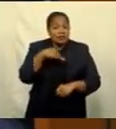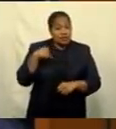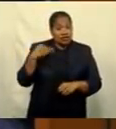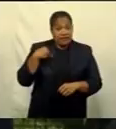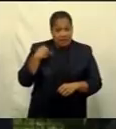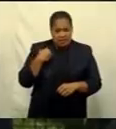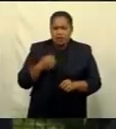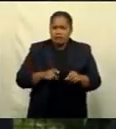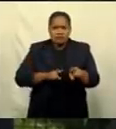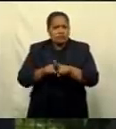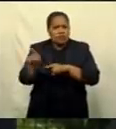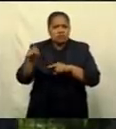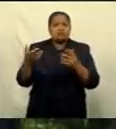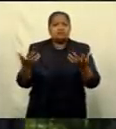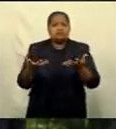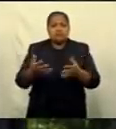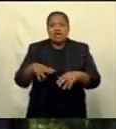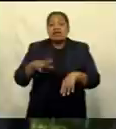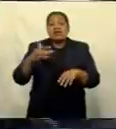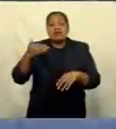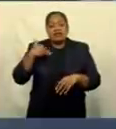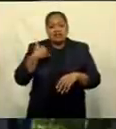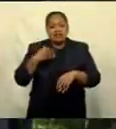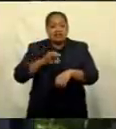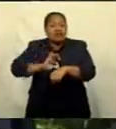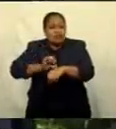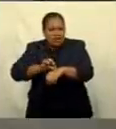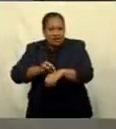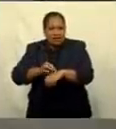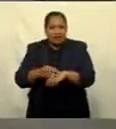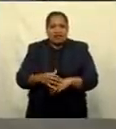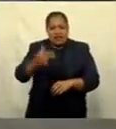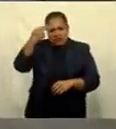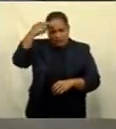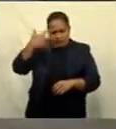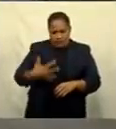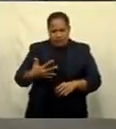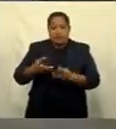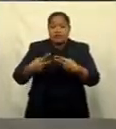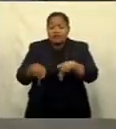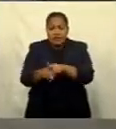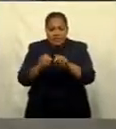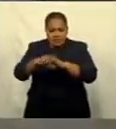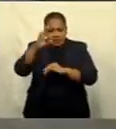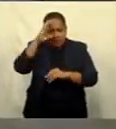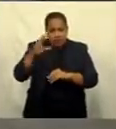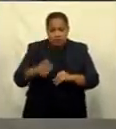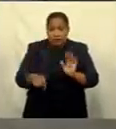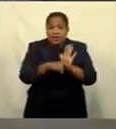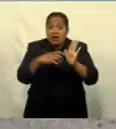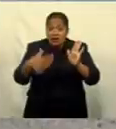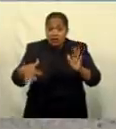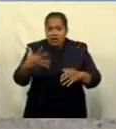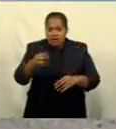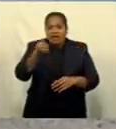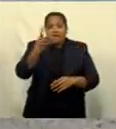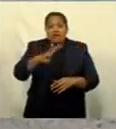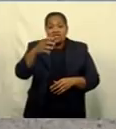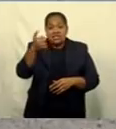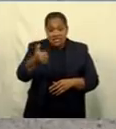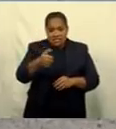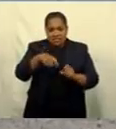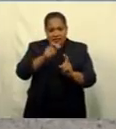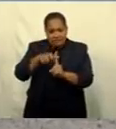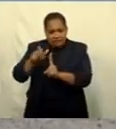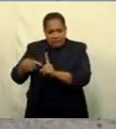of new cases were picked up at health centres and screening clinics around the country. The Raiwanga Health Centre with 46 cases